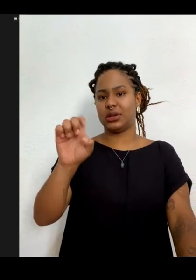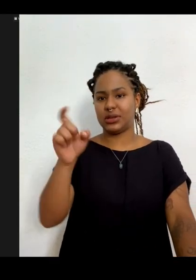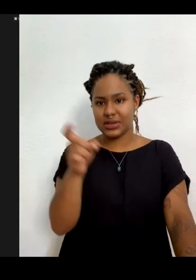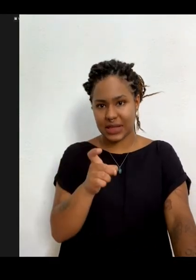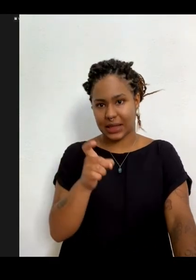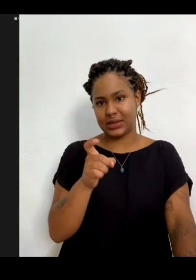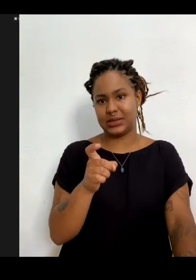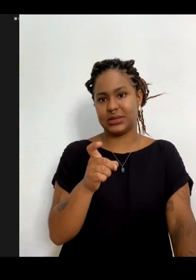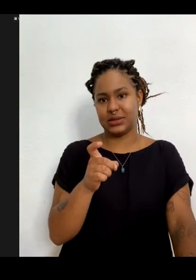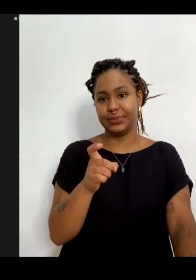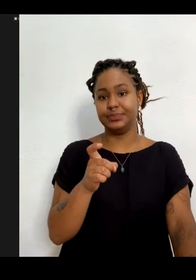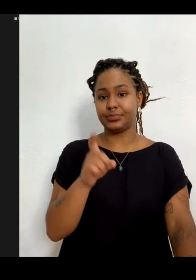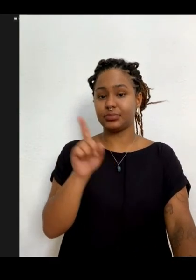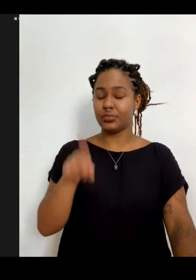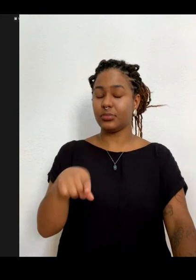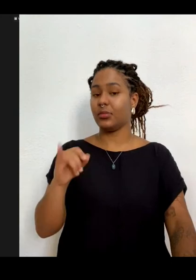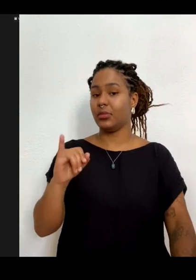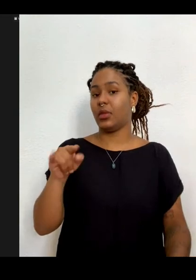foreign